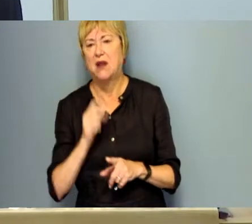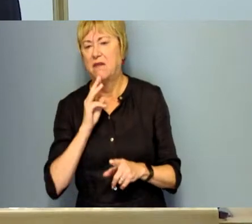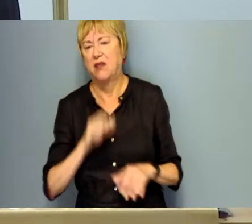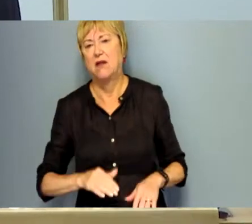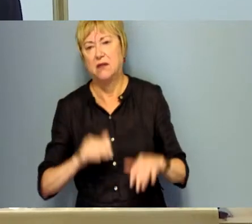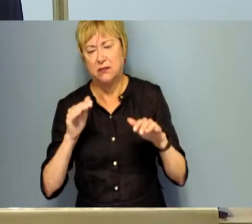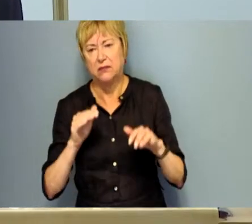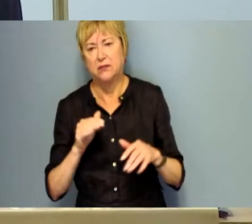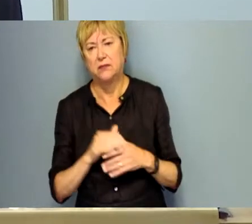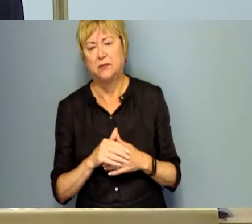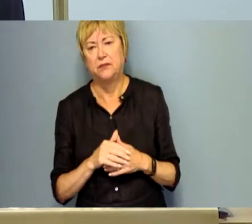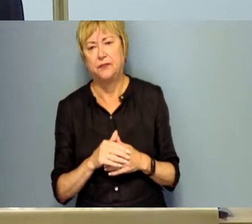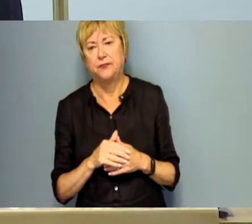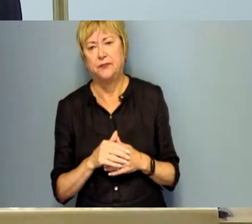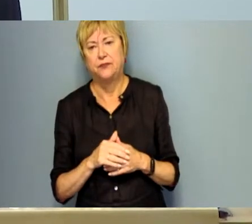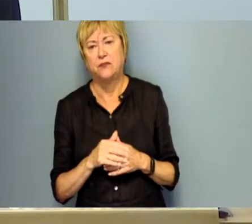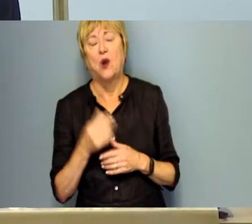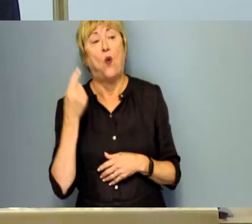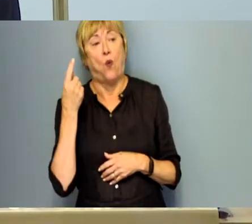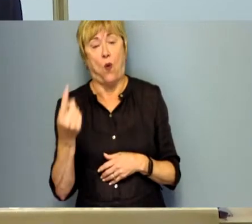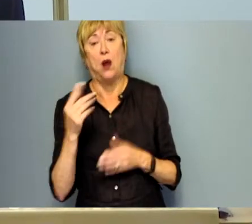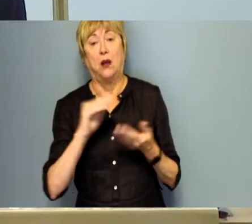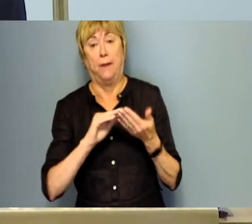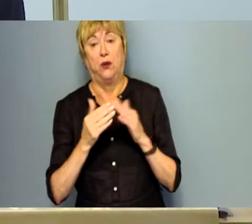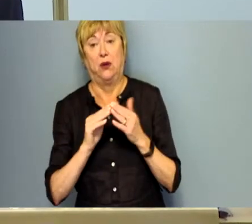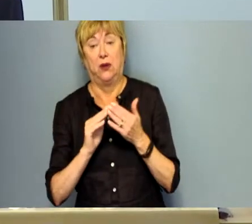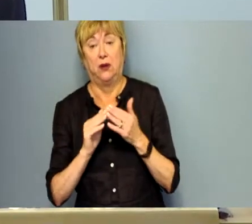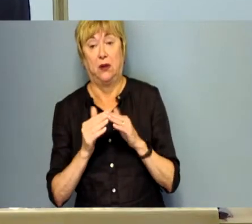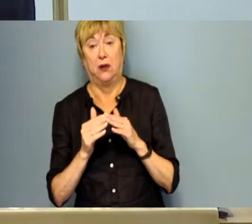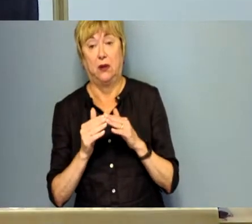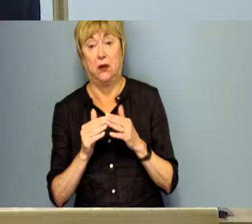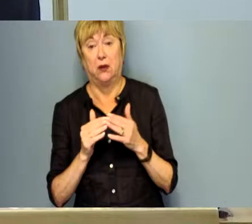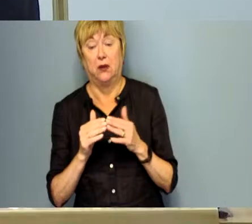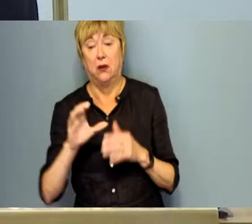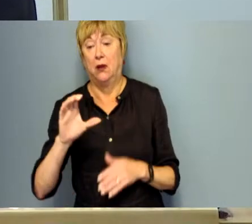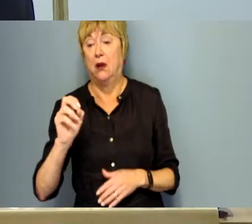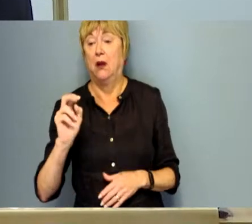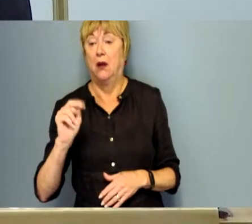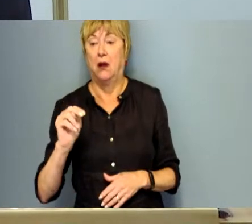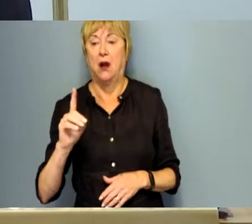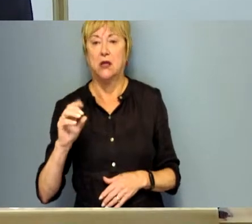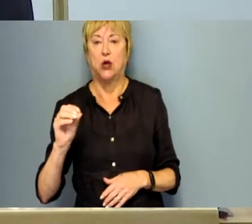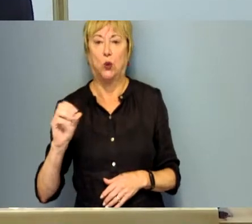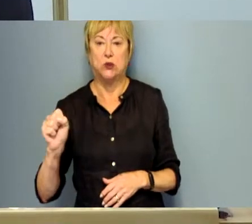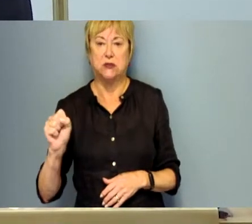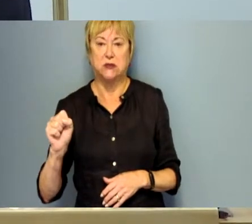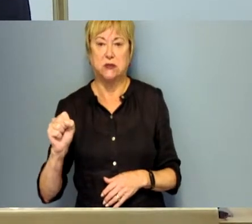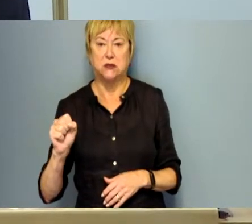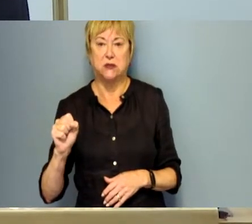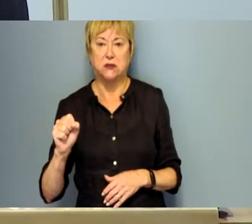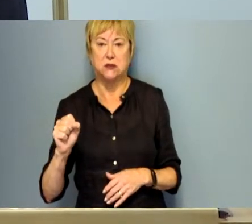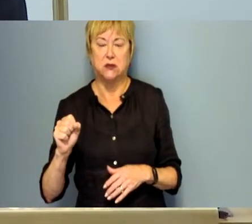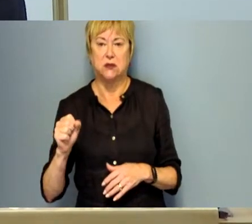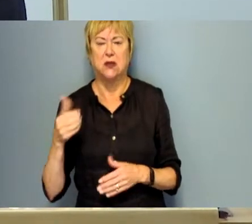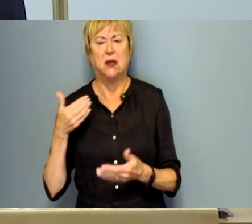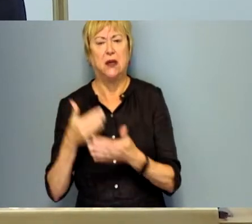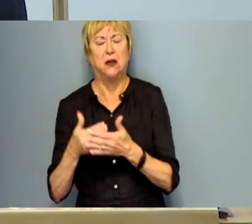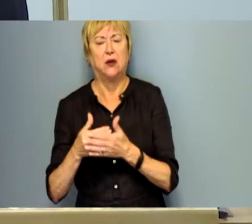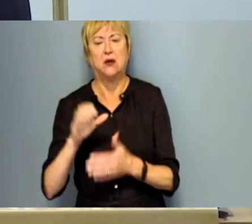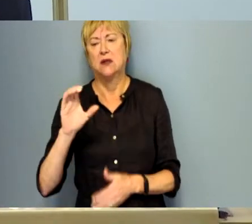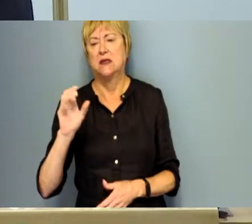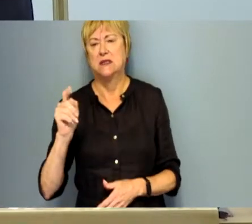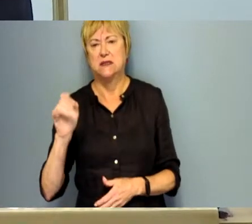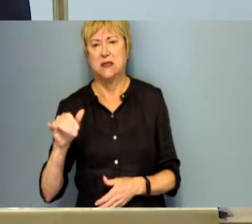particular, one community, a community of condominiums down by City Line Avenue, right on